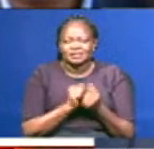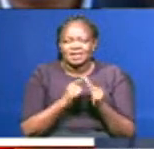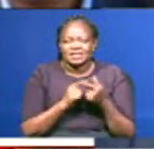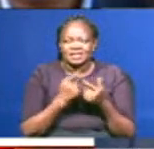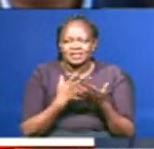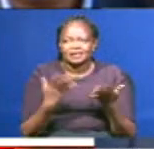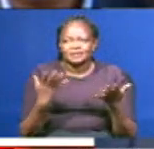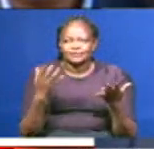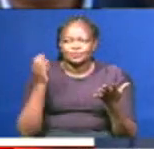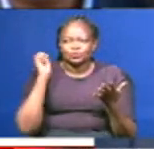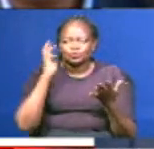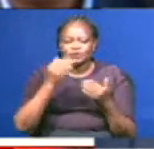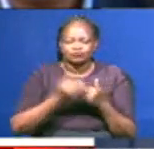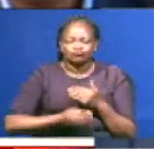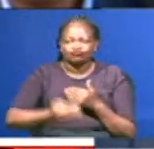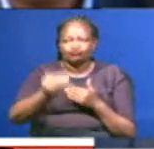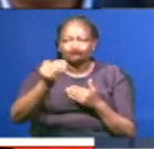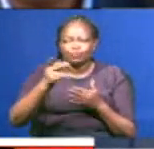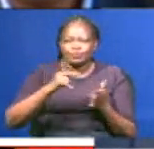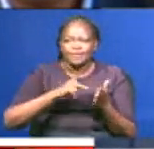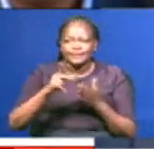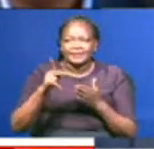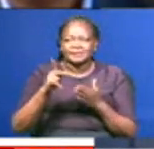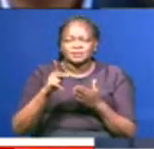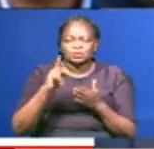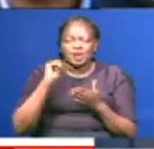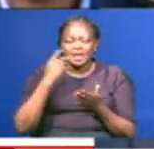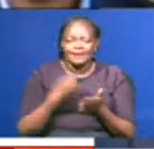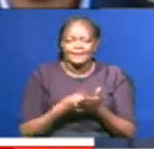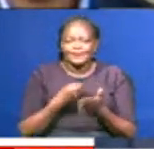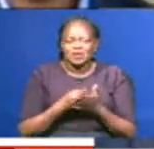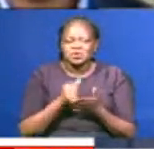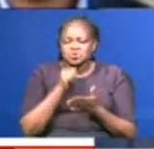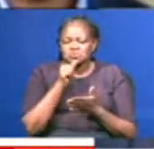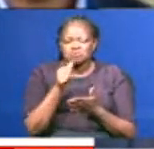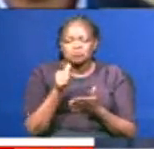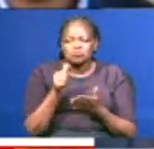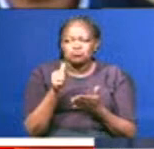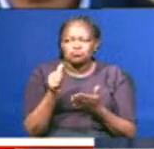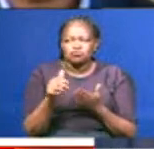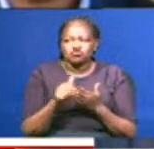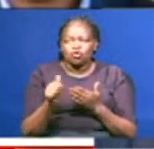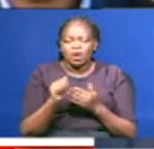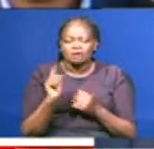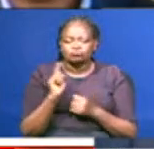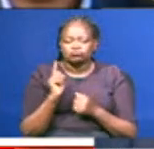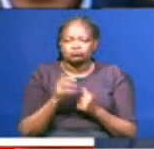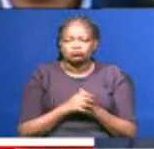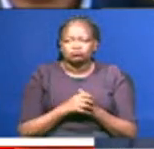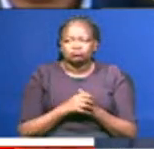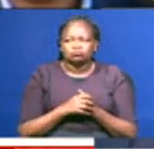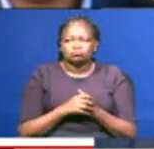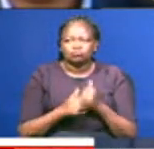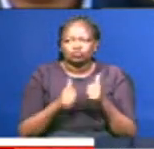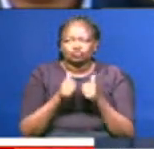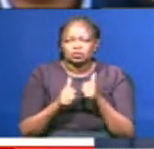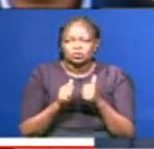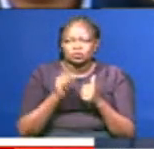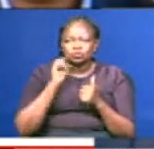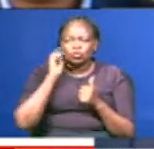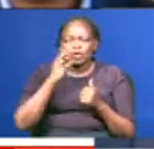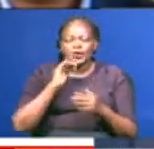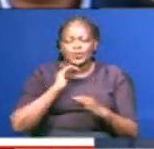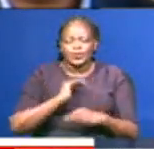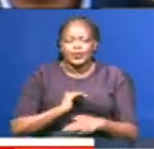will henceforth be paid on Kenya shilling, will not be paying on the US dollar, which basically will relieve the pressure